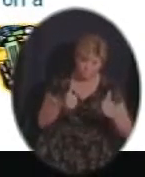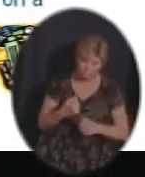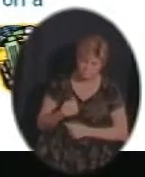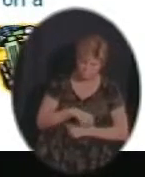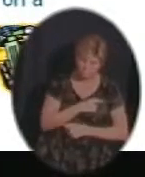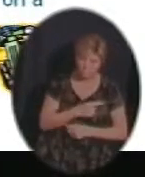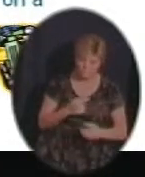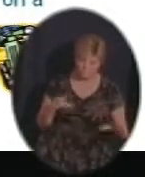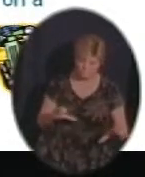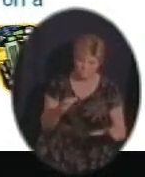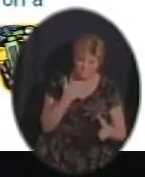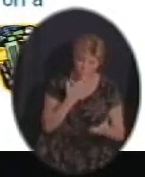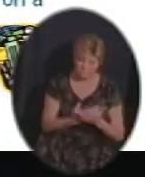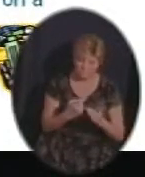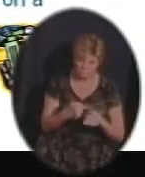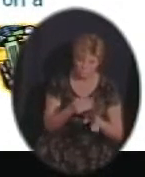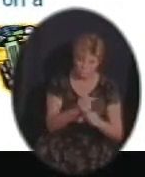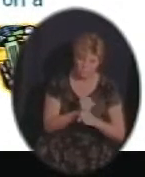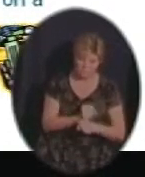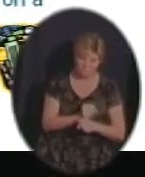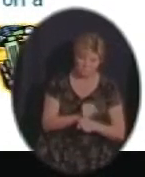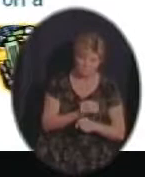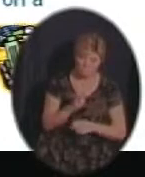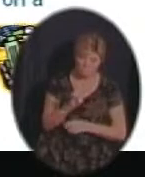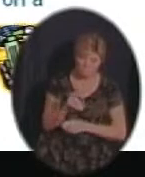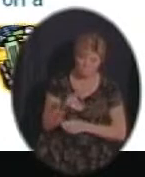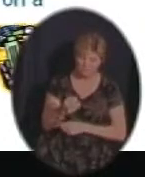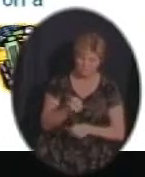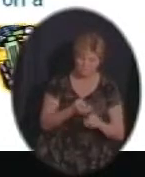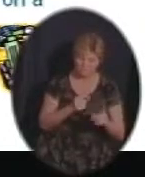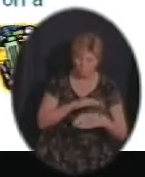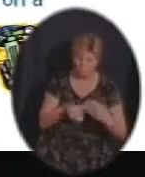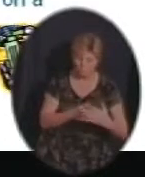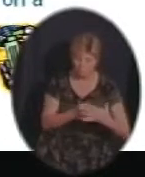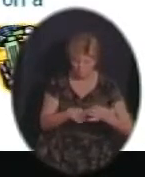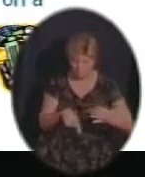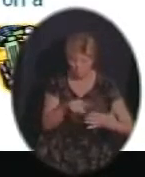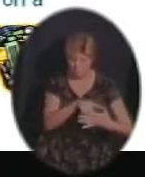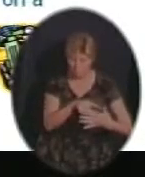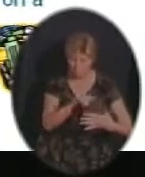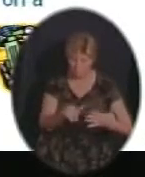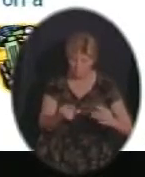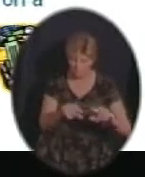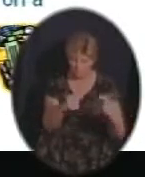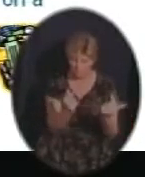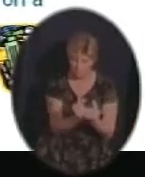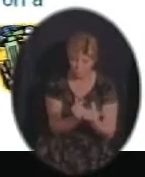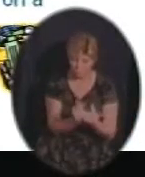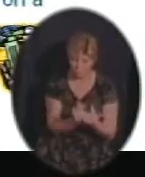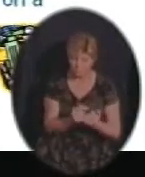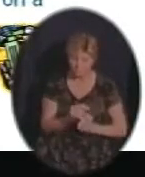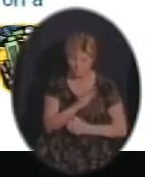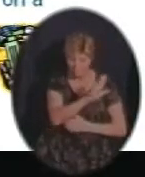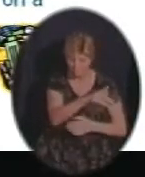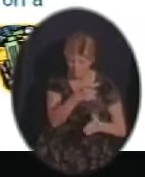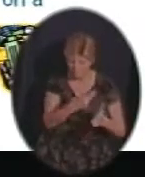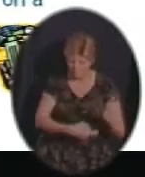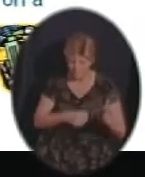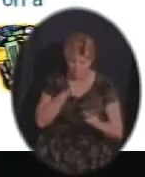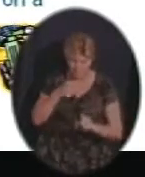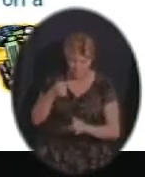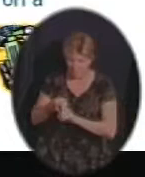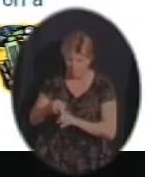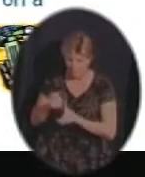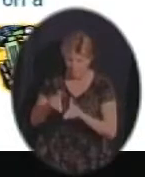all disclosed to compare those. Again, those contingency fees are not impacting on the district's premium. They're paid by the insurance